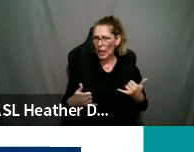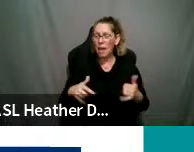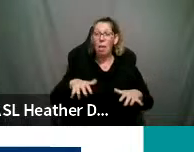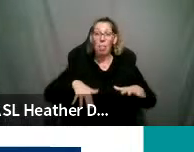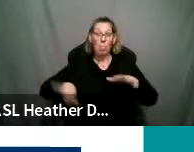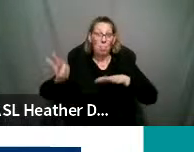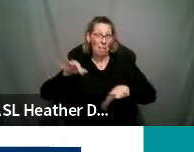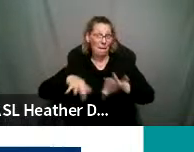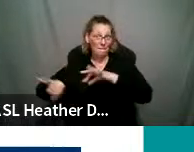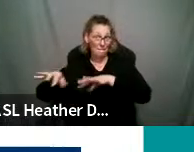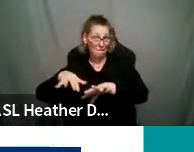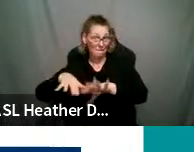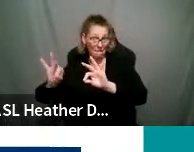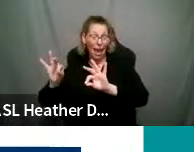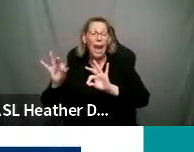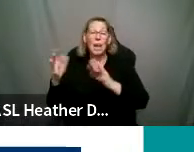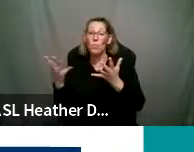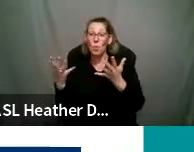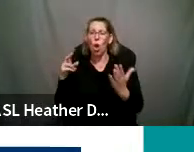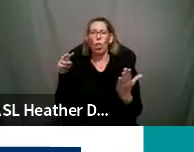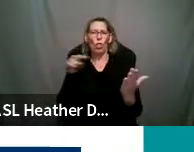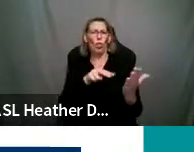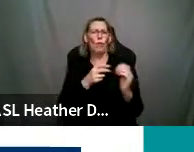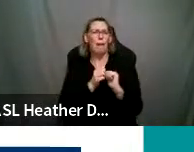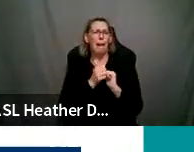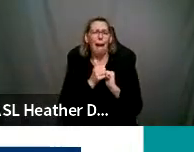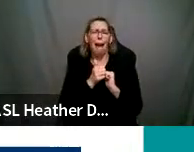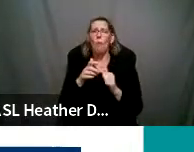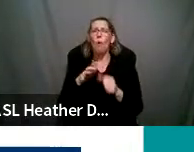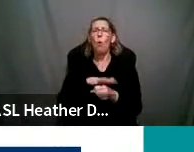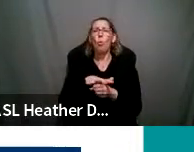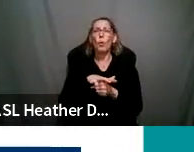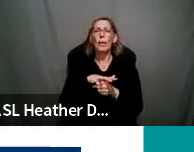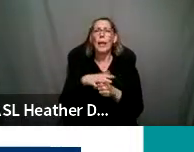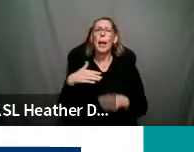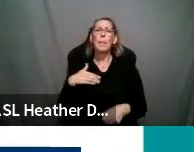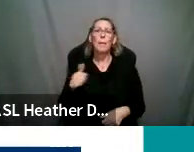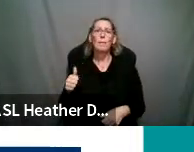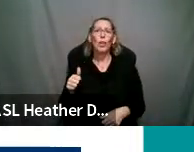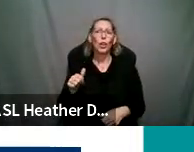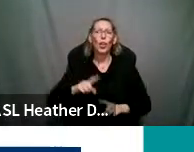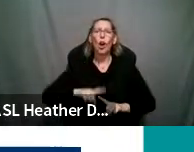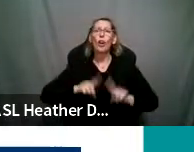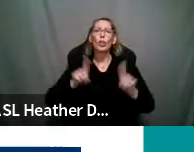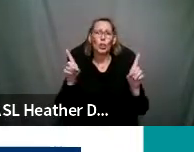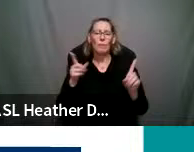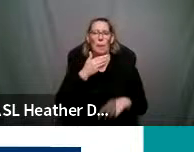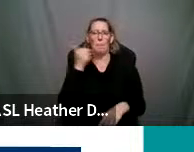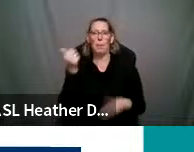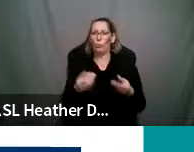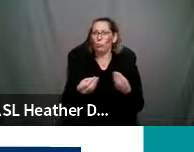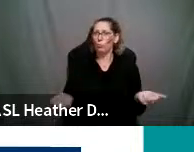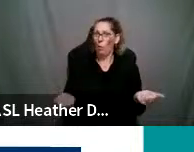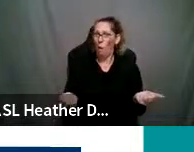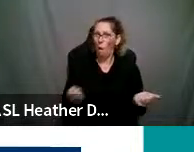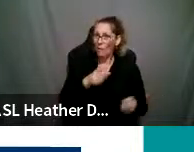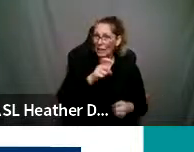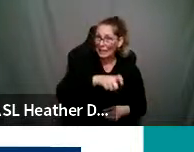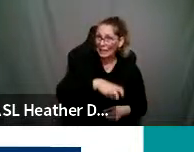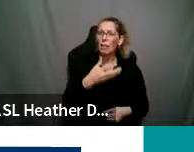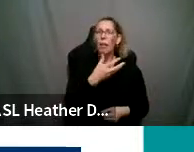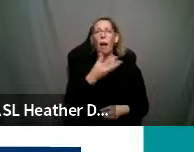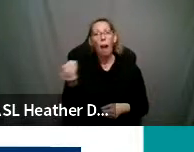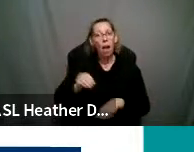findings are looking at how the locally preferred alternative best resolves these and also affects the